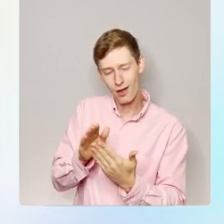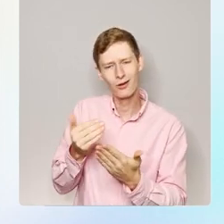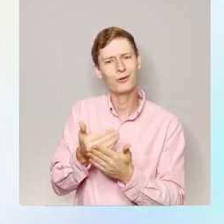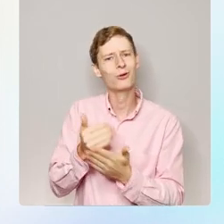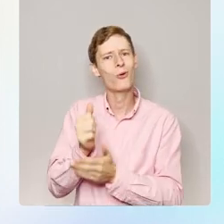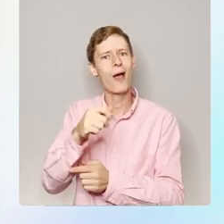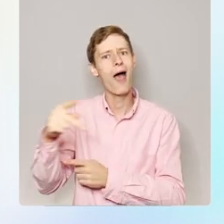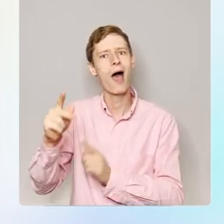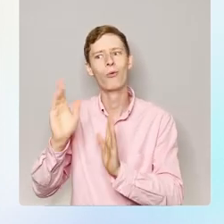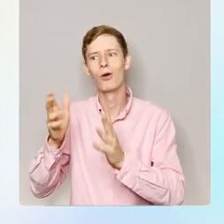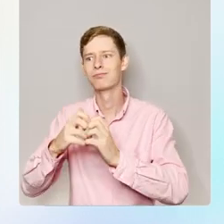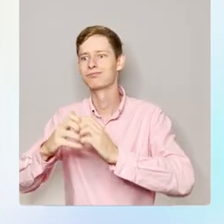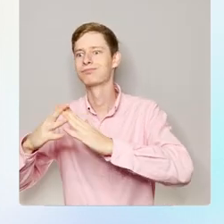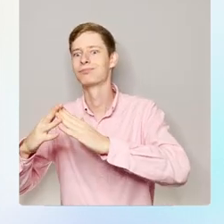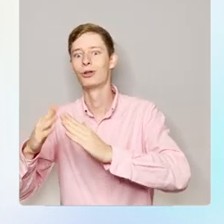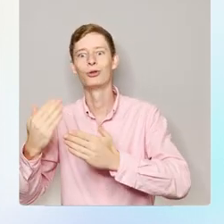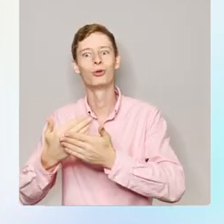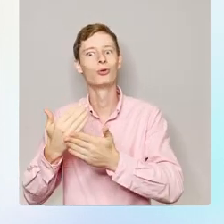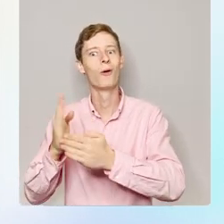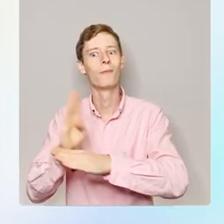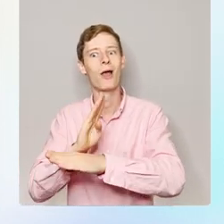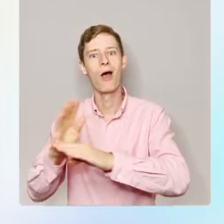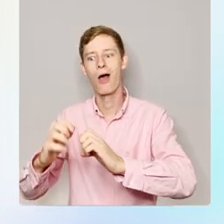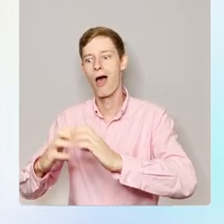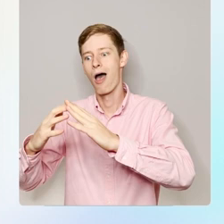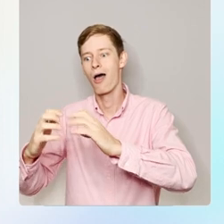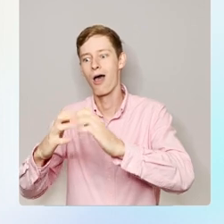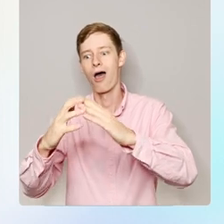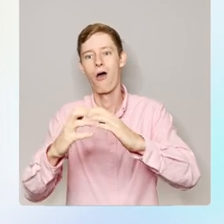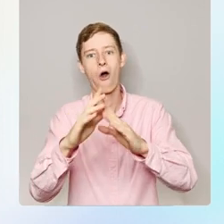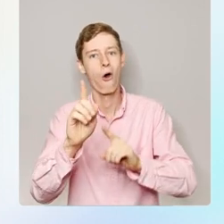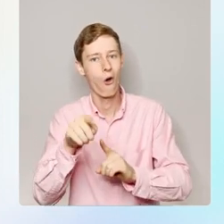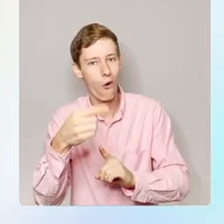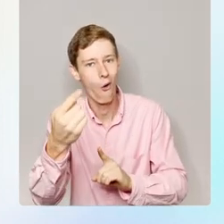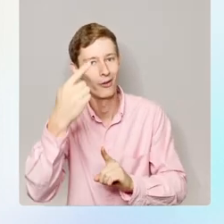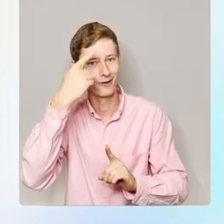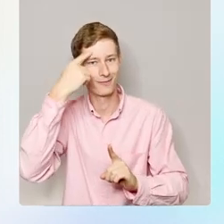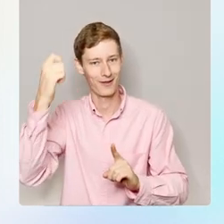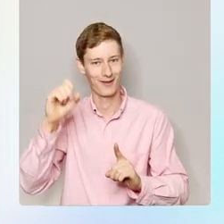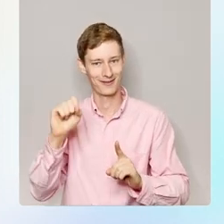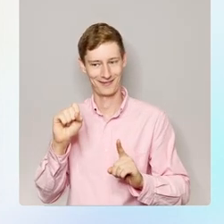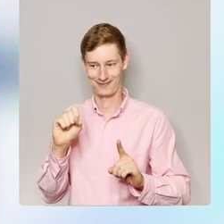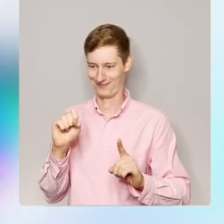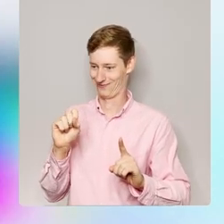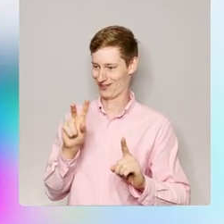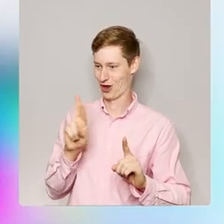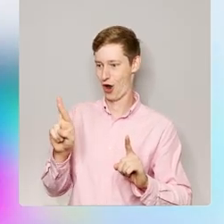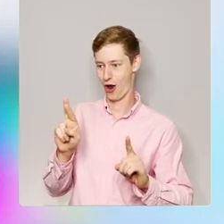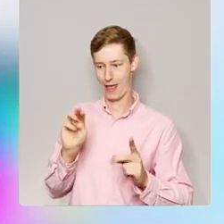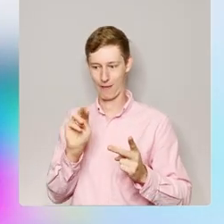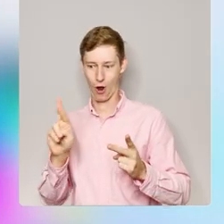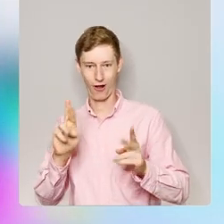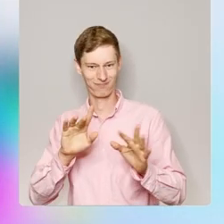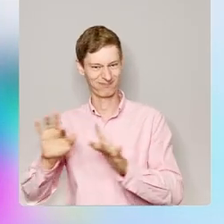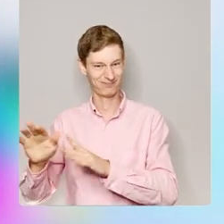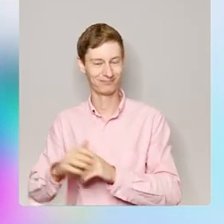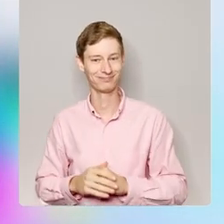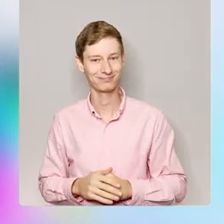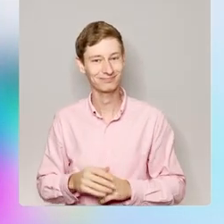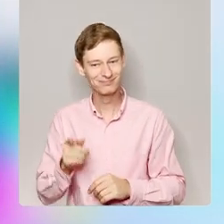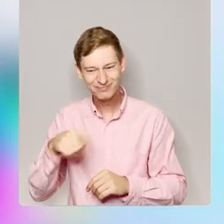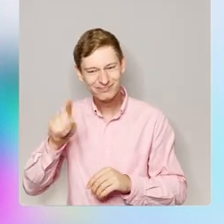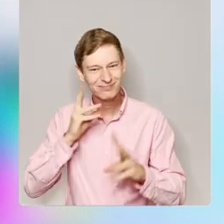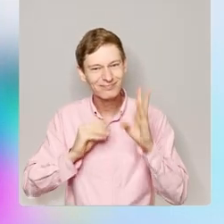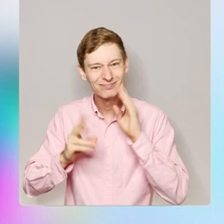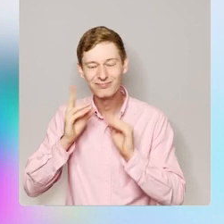and businesses will be born that could exist only because of the superpowers of virtual reality and mixed reality. Experiences that